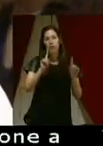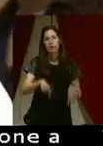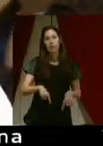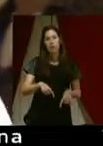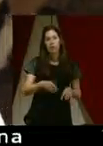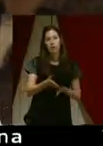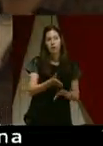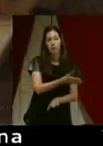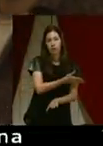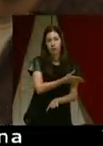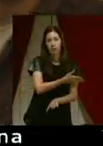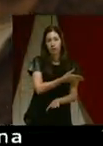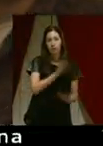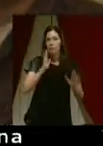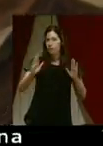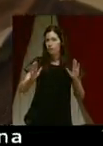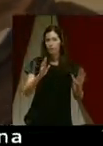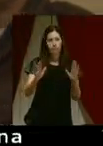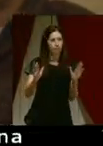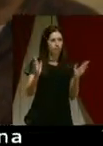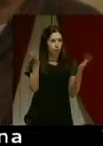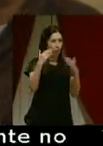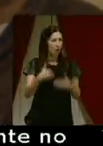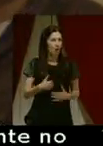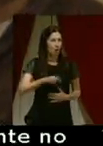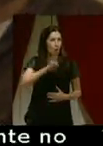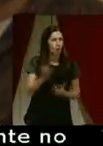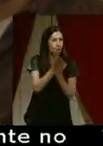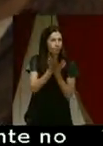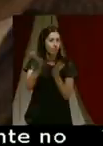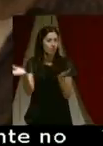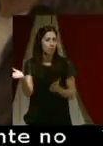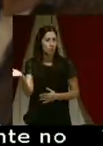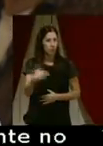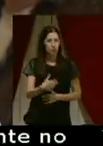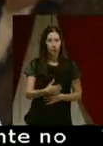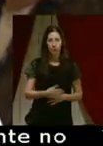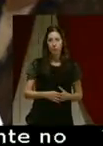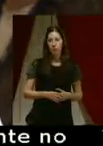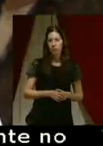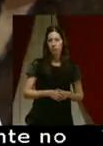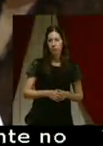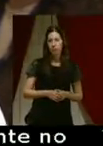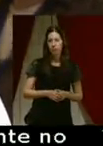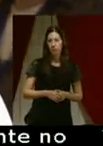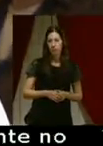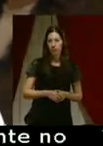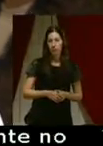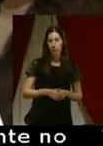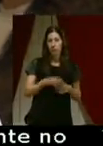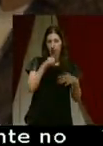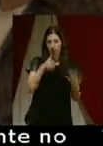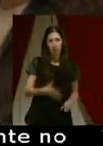today. Nevertheless, reality arose at that given moment in time because we had no other